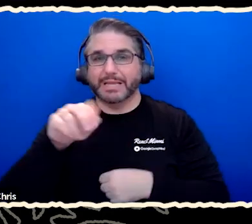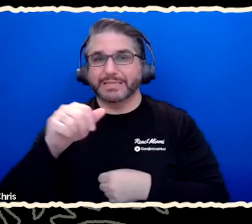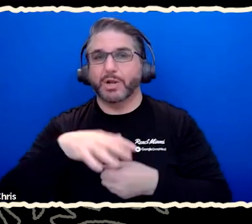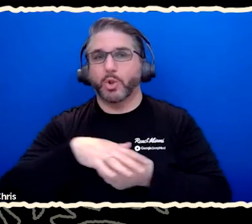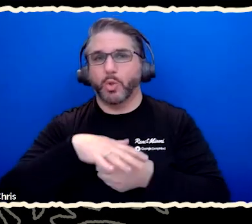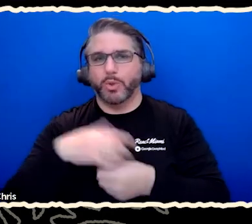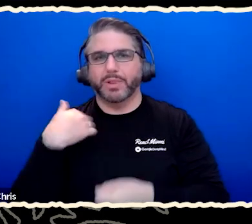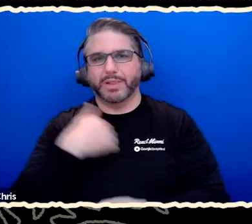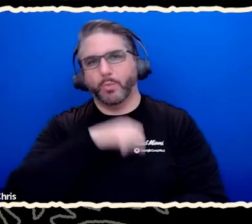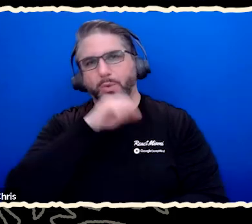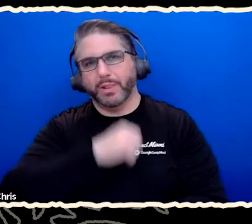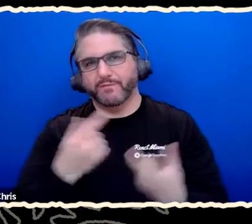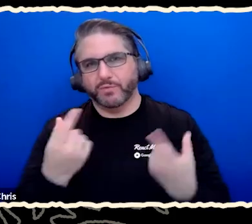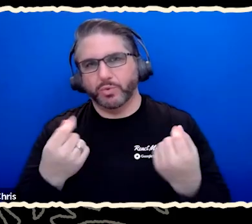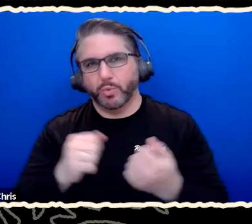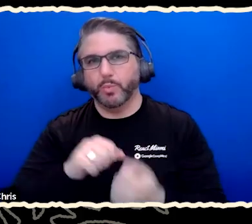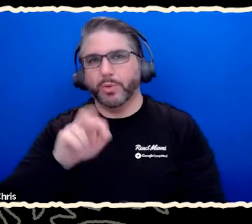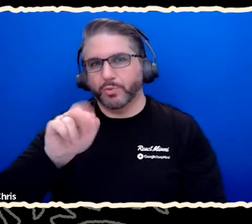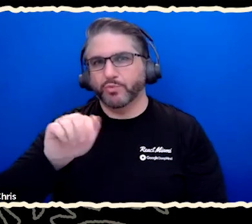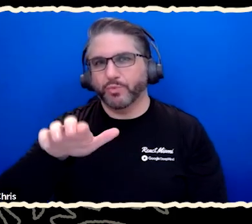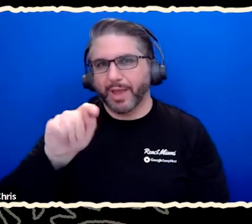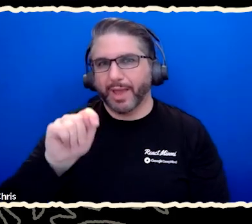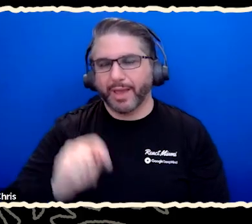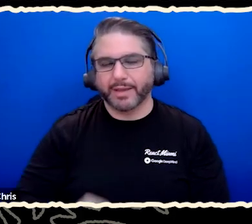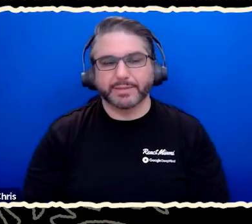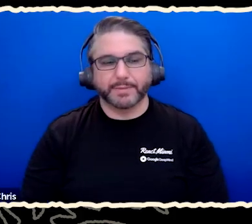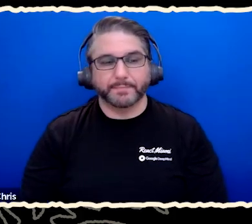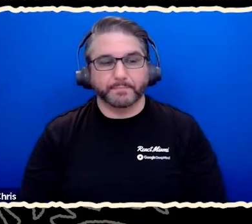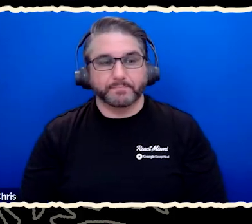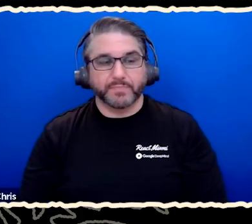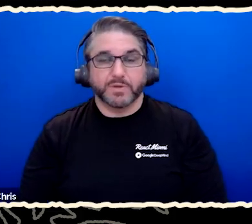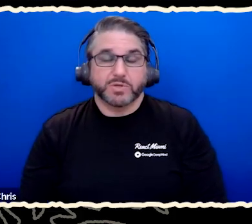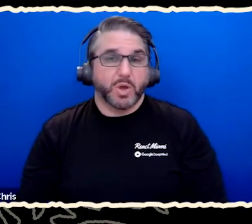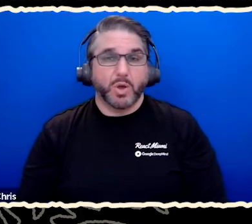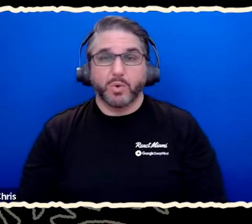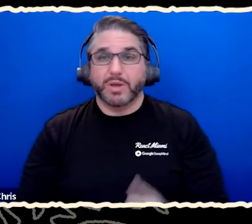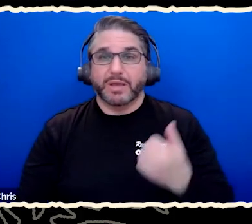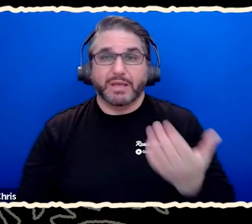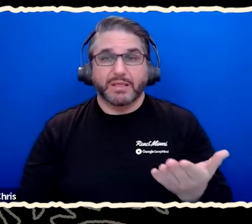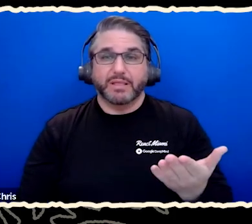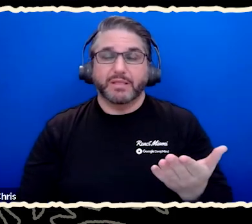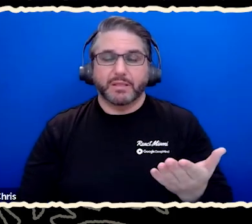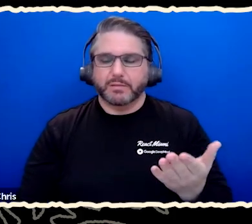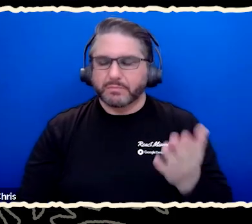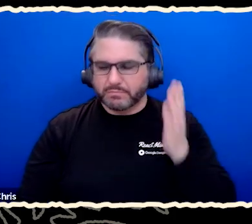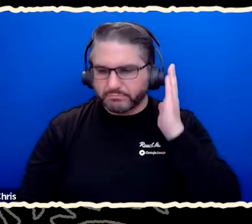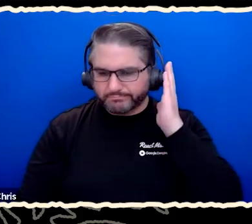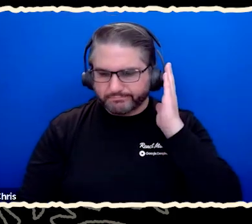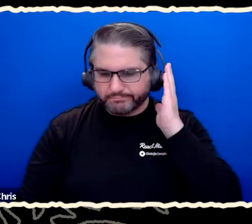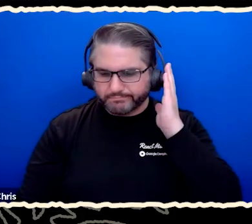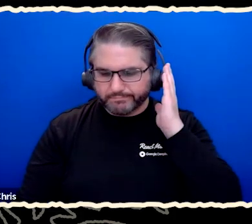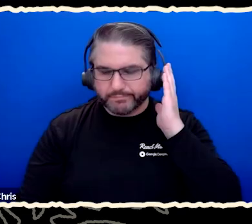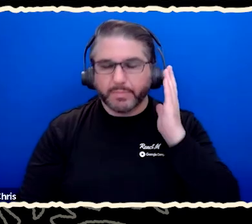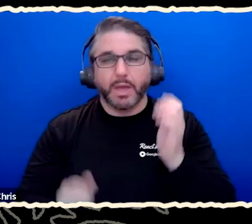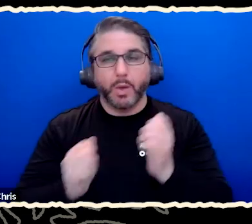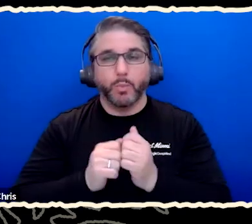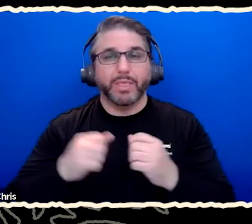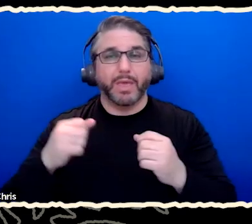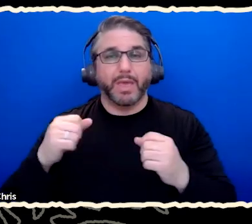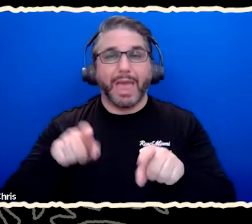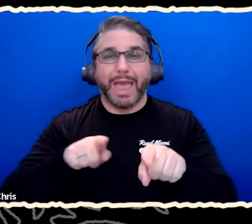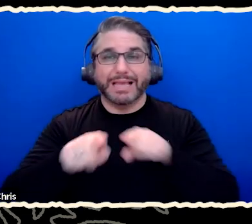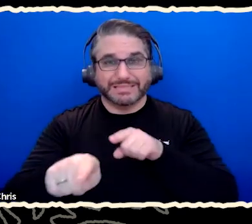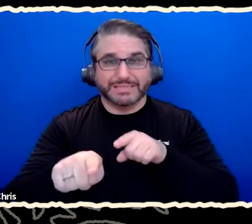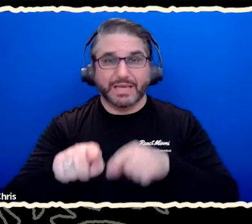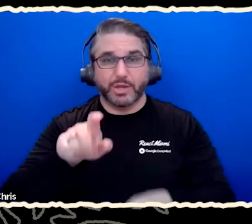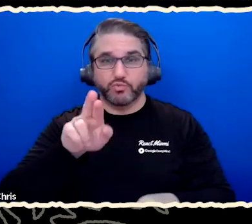React. All right, so that's the loading state. But with Async React, we can also very easily add animations to